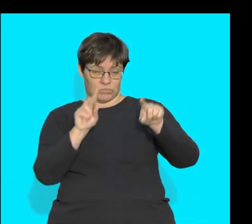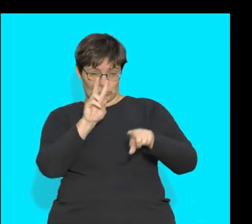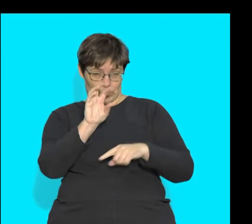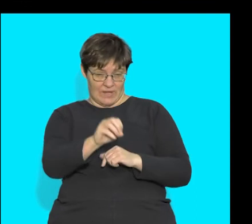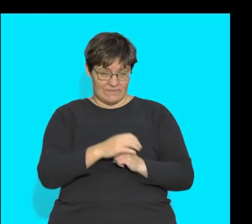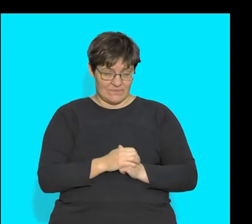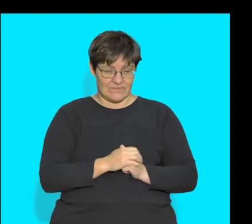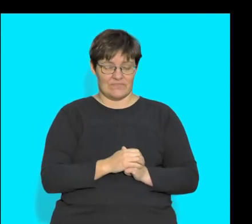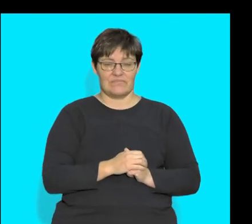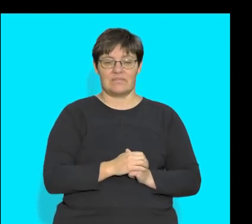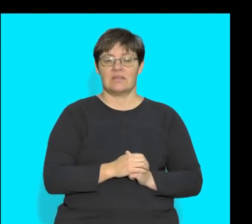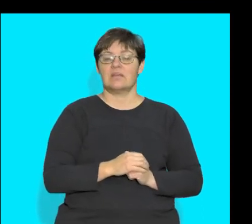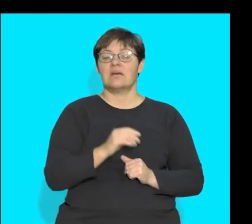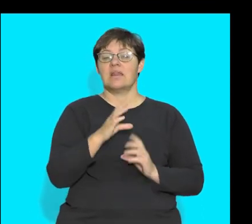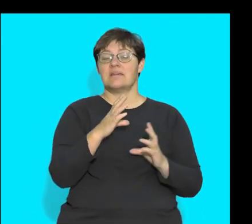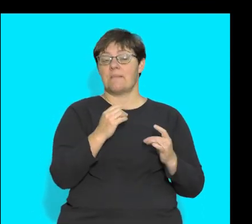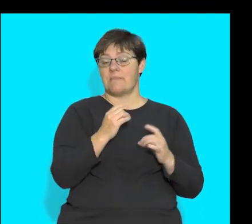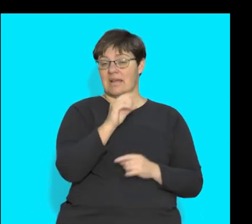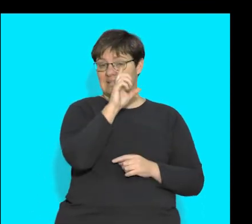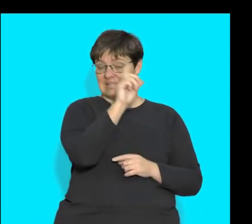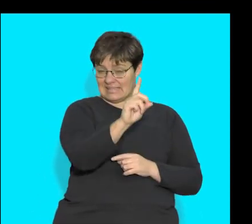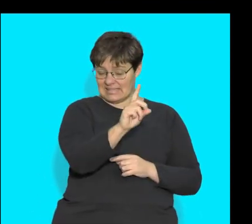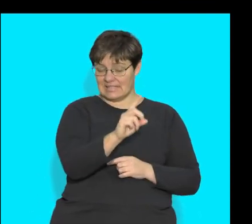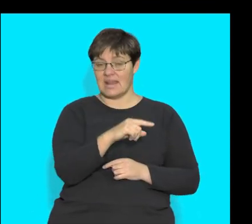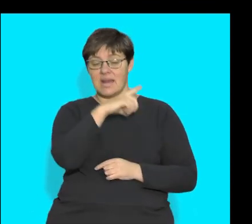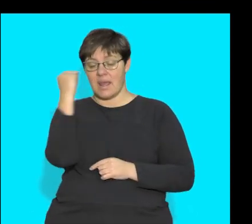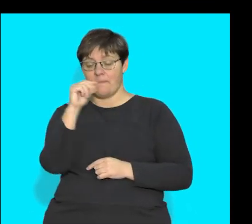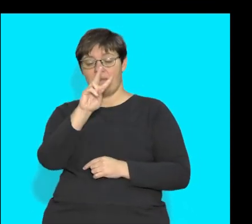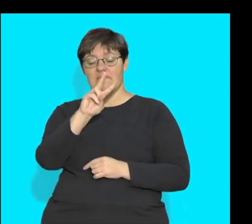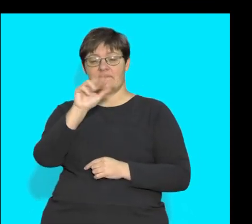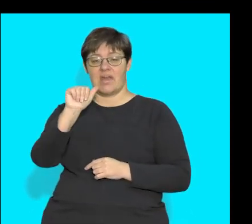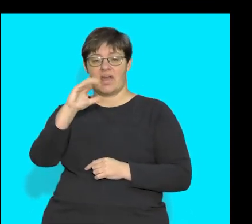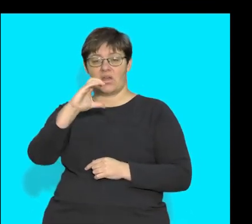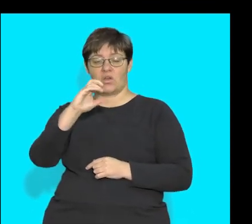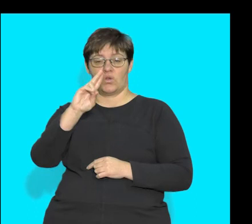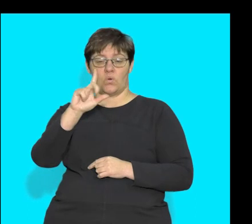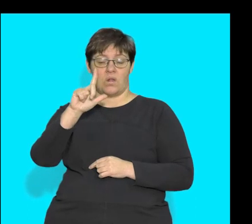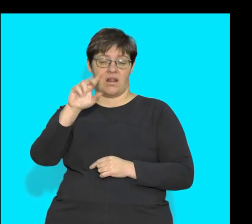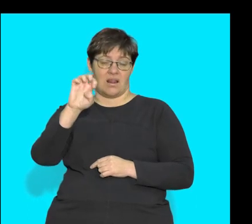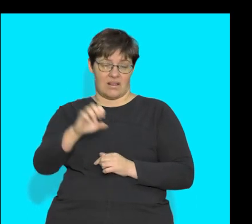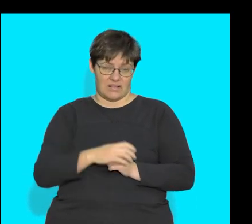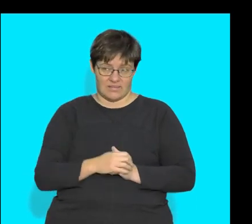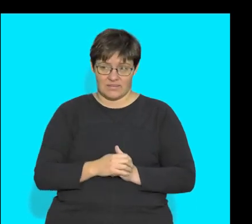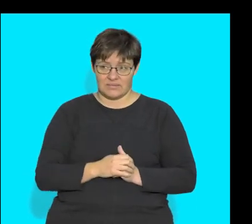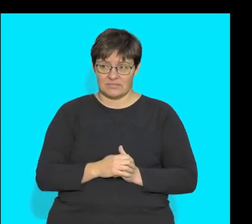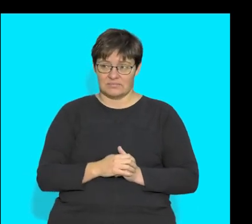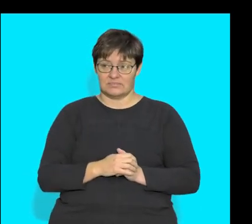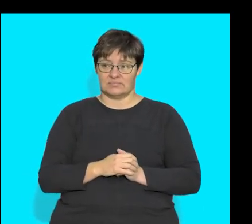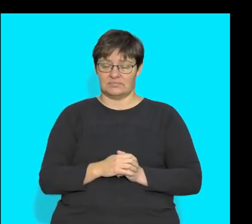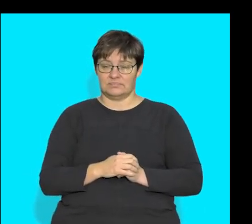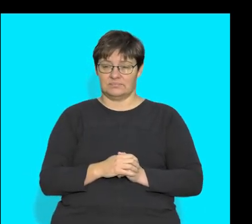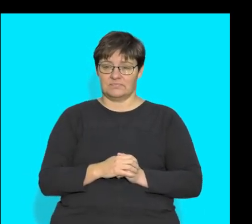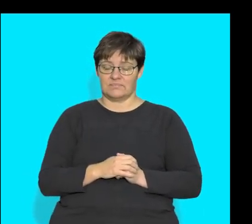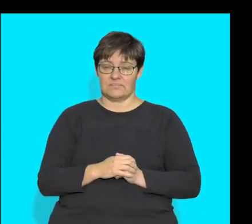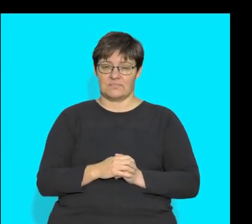2 of them in there. So my number is a D, and the name is going to be a